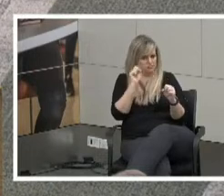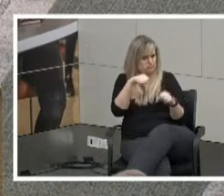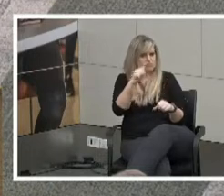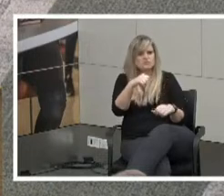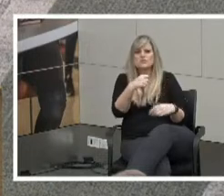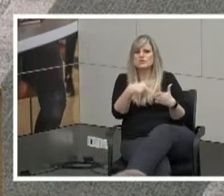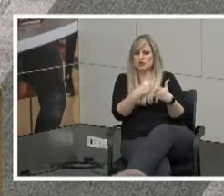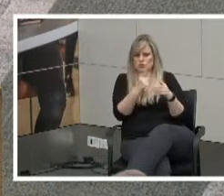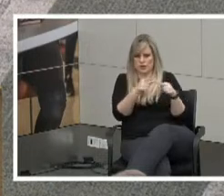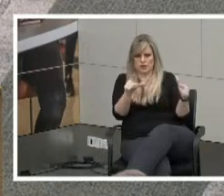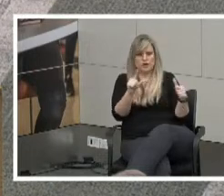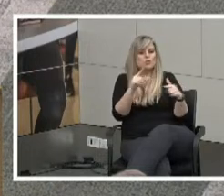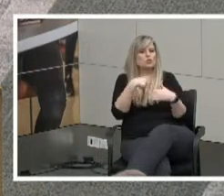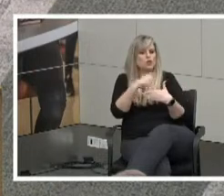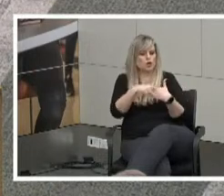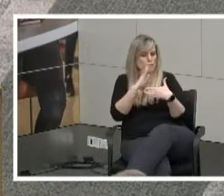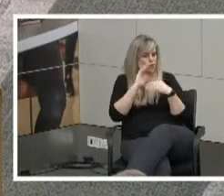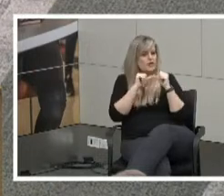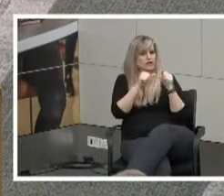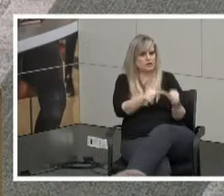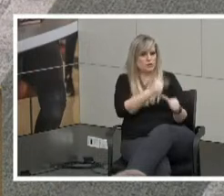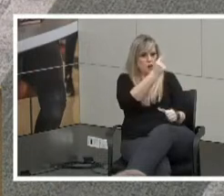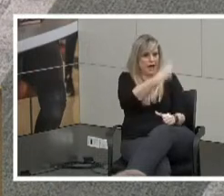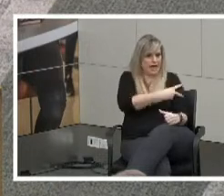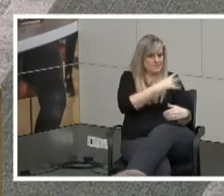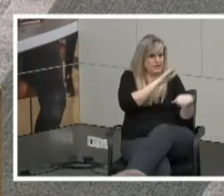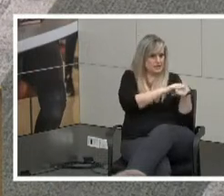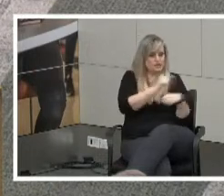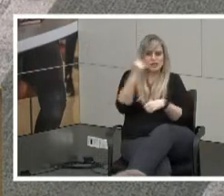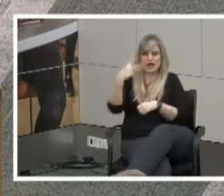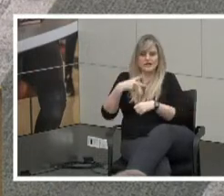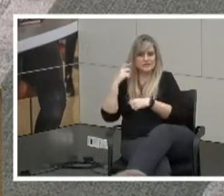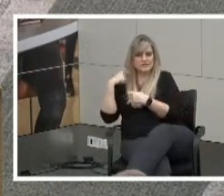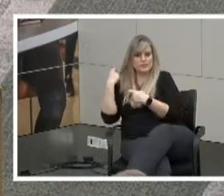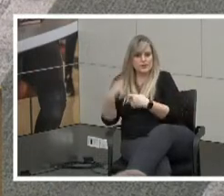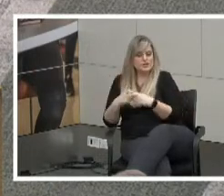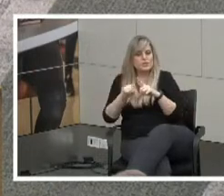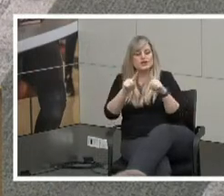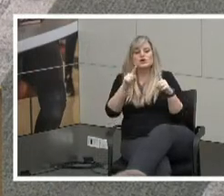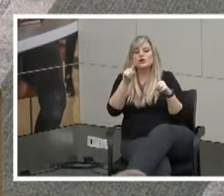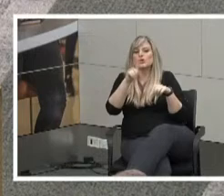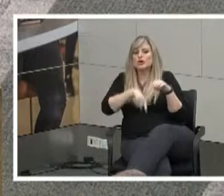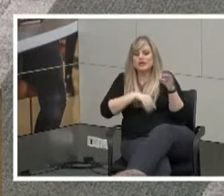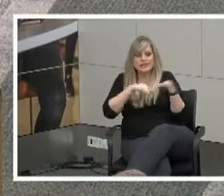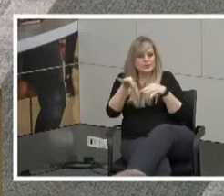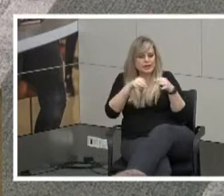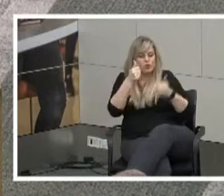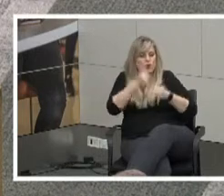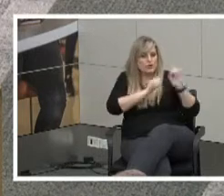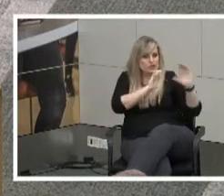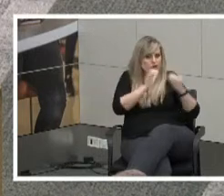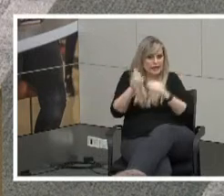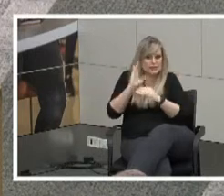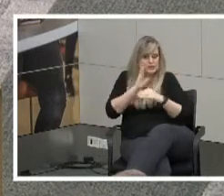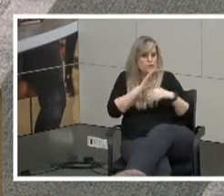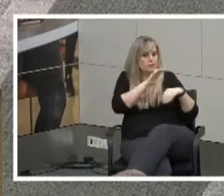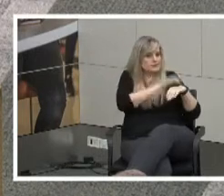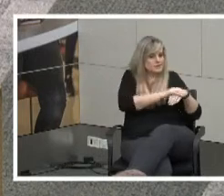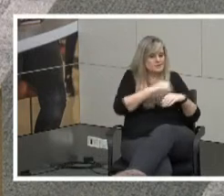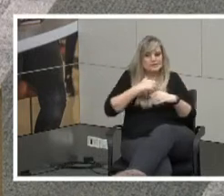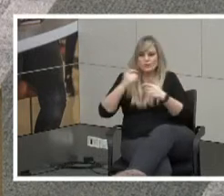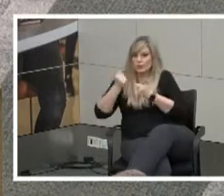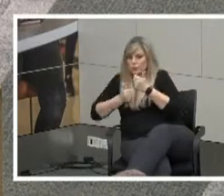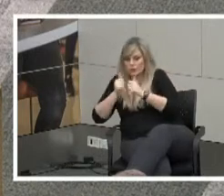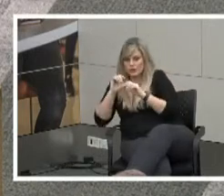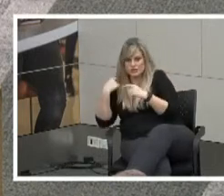program at way W would continue to be taught half in English and half in Spanish but she could not tell me which classes would be in Spanish and which would be in English